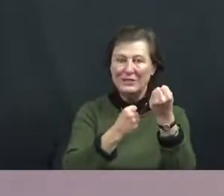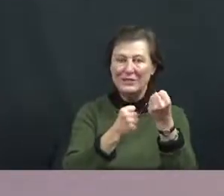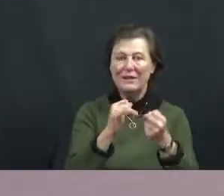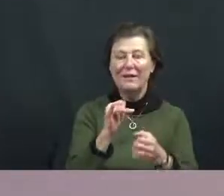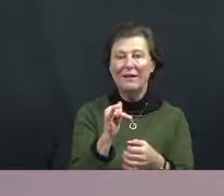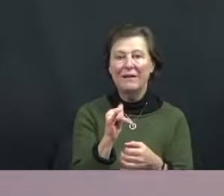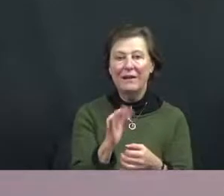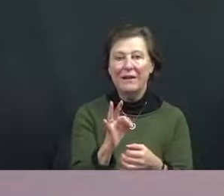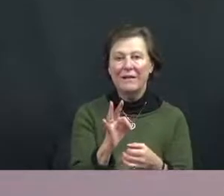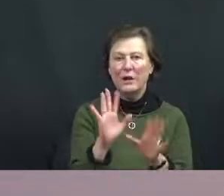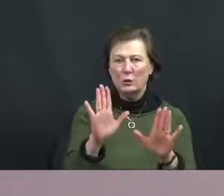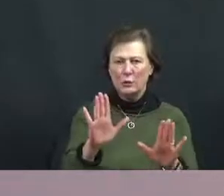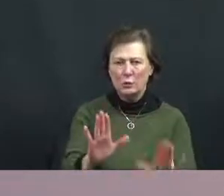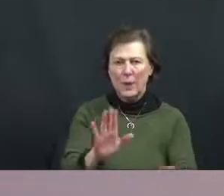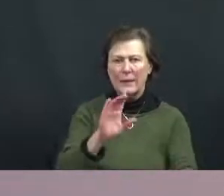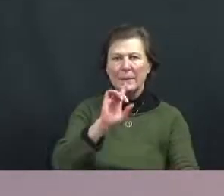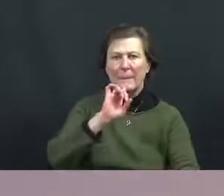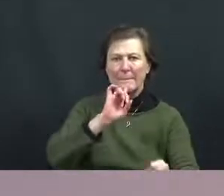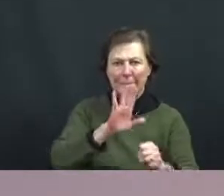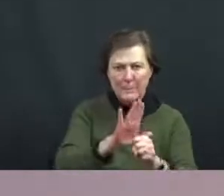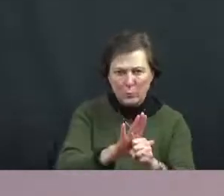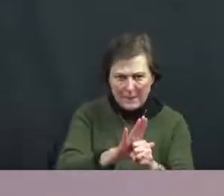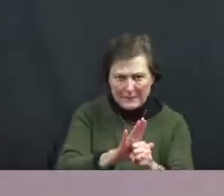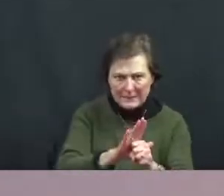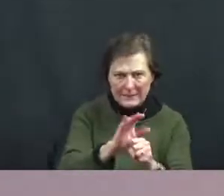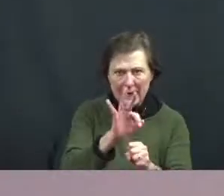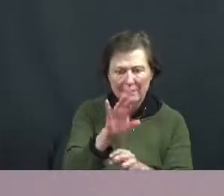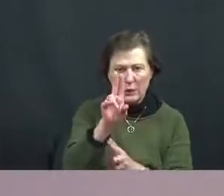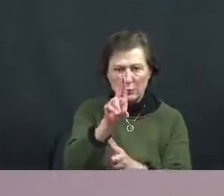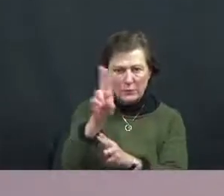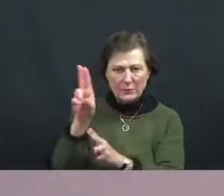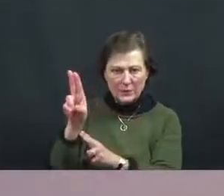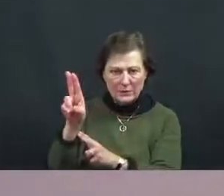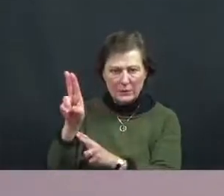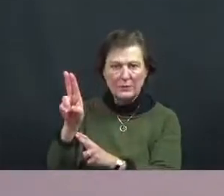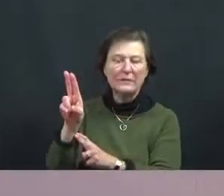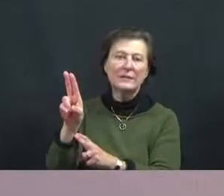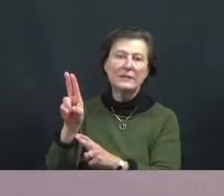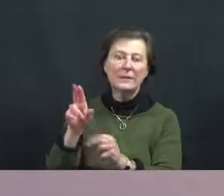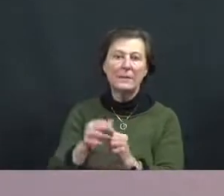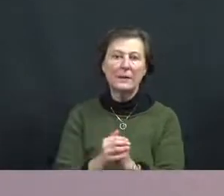the great promise of Unitarian Universalism.